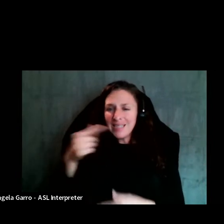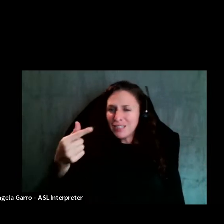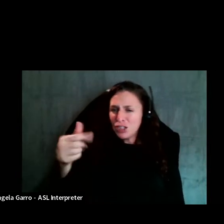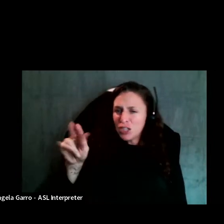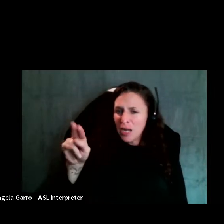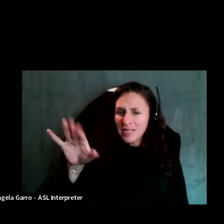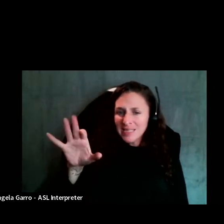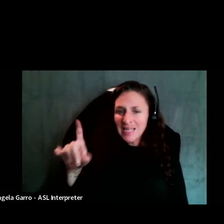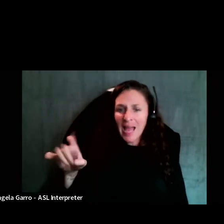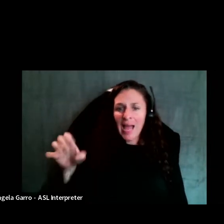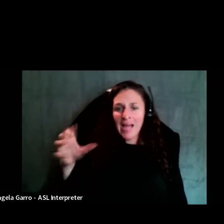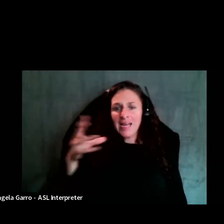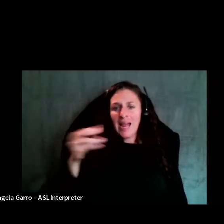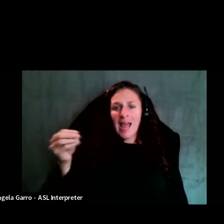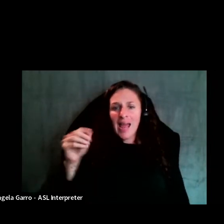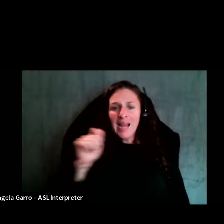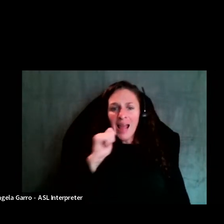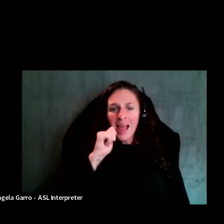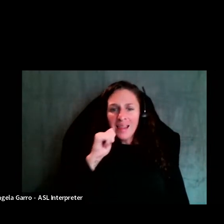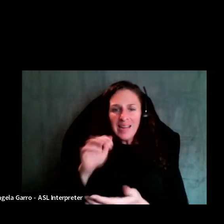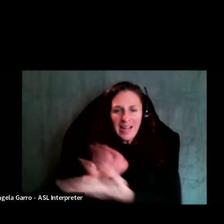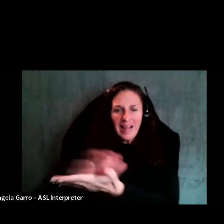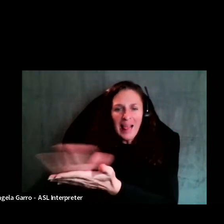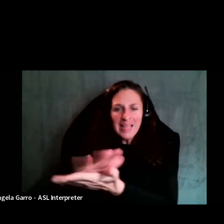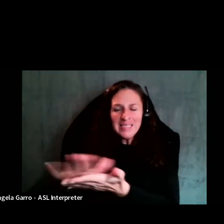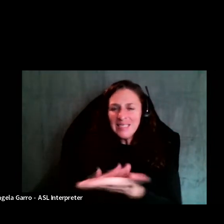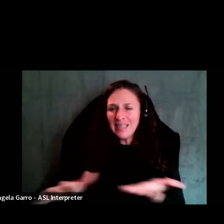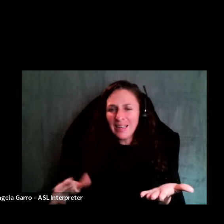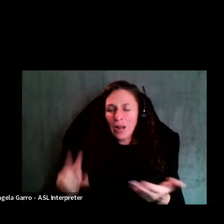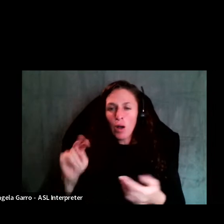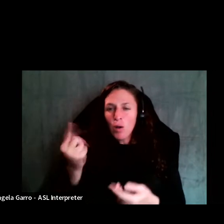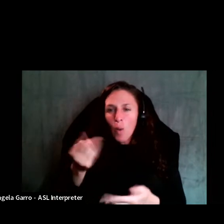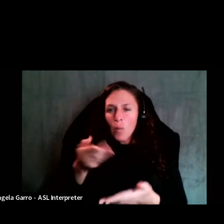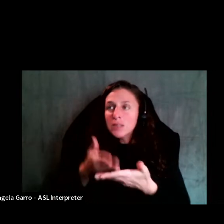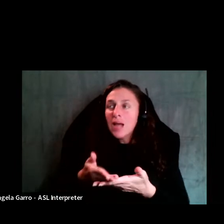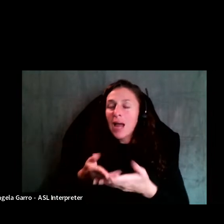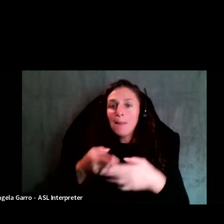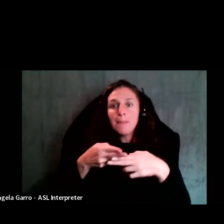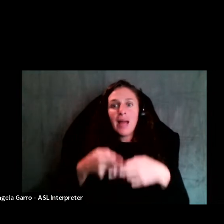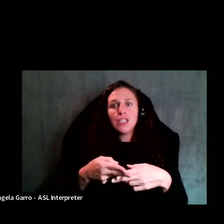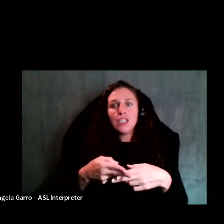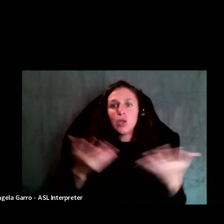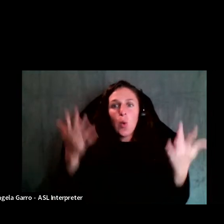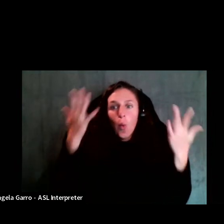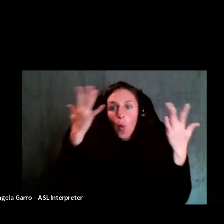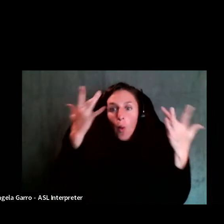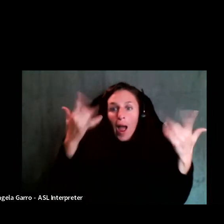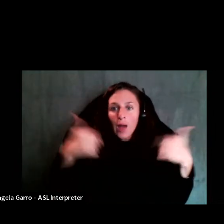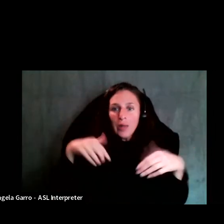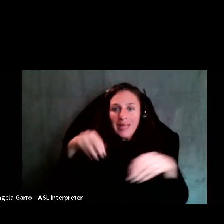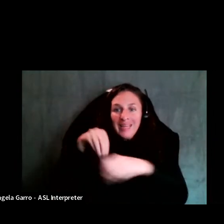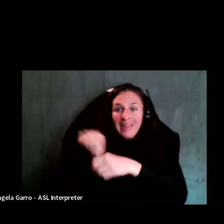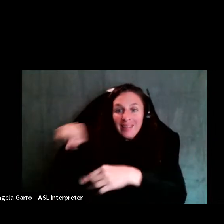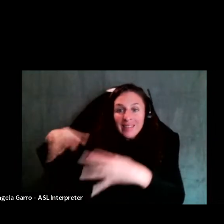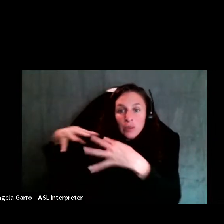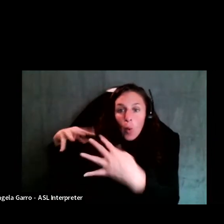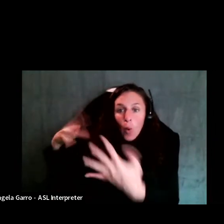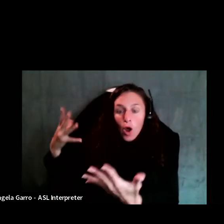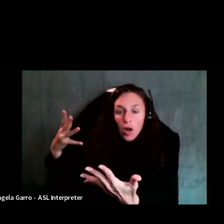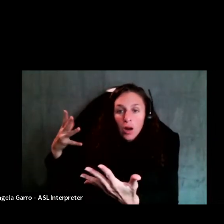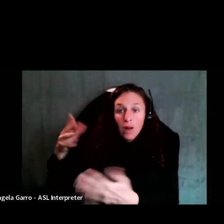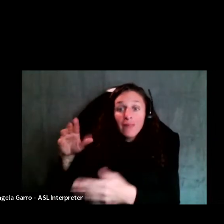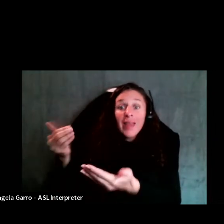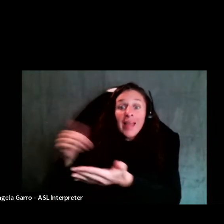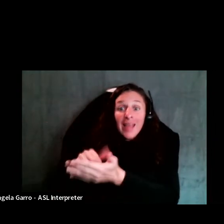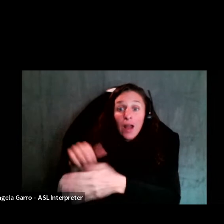ethnic cleansing. No one has stopped and mentioned for 1 second why we're in this war. Again, on October